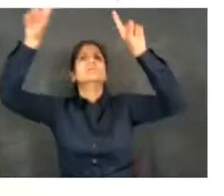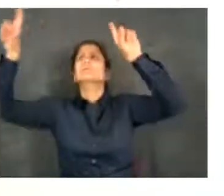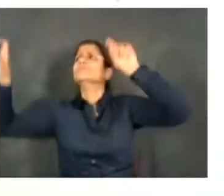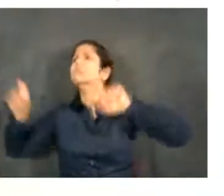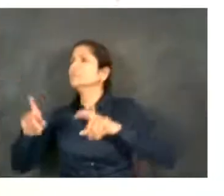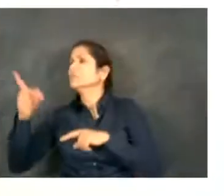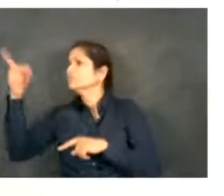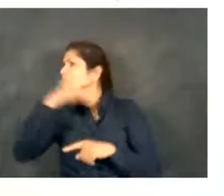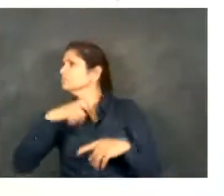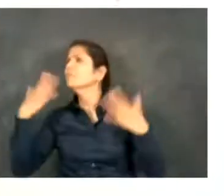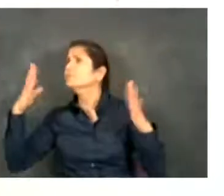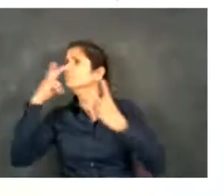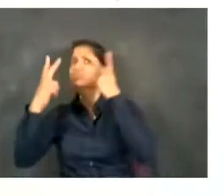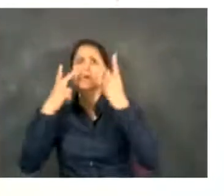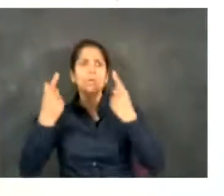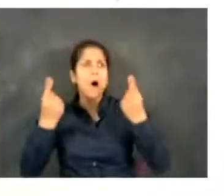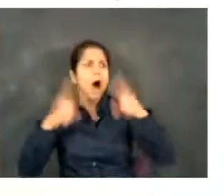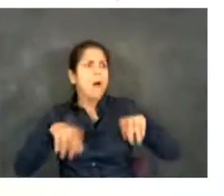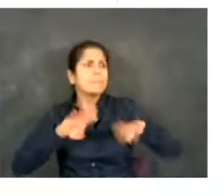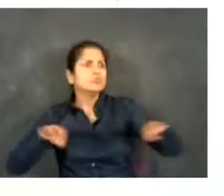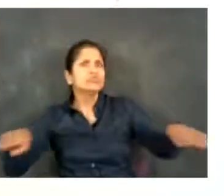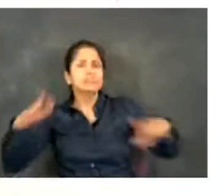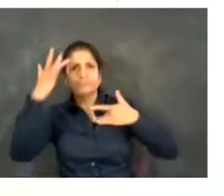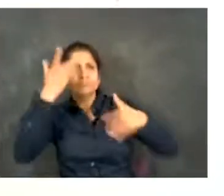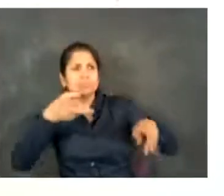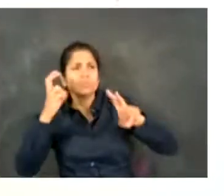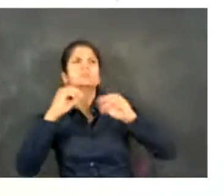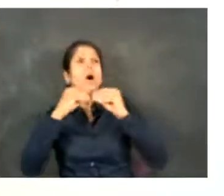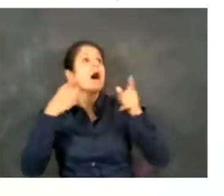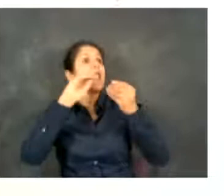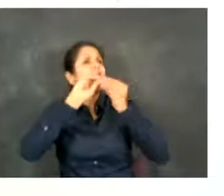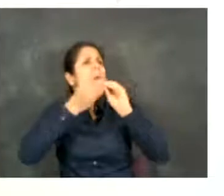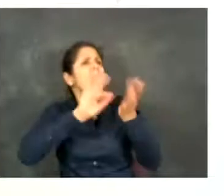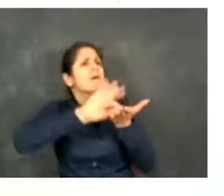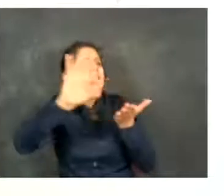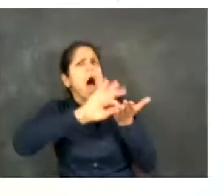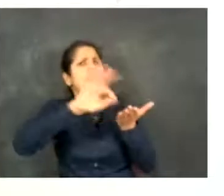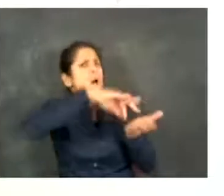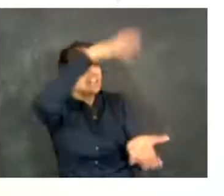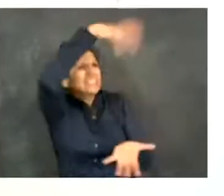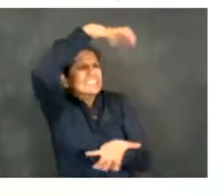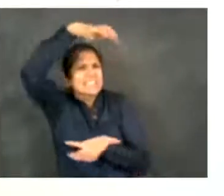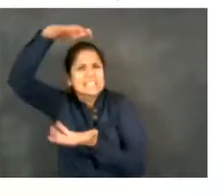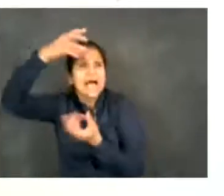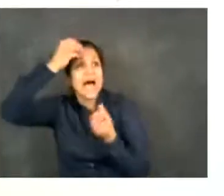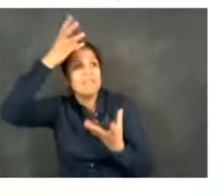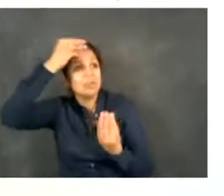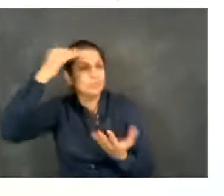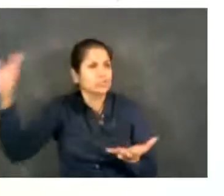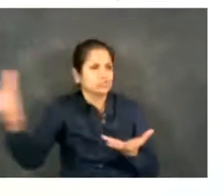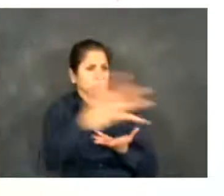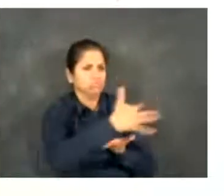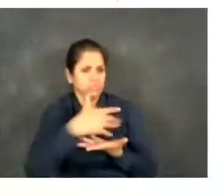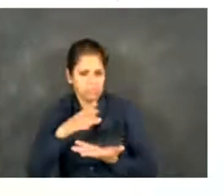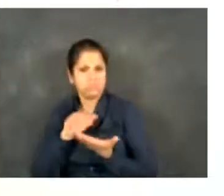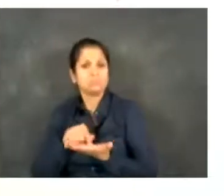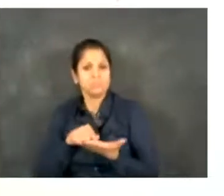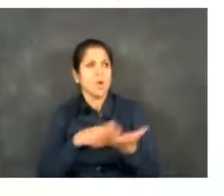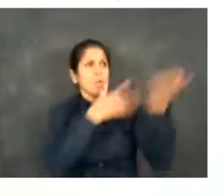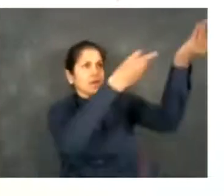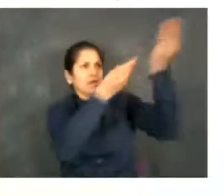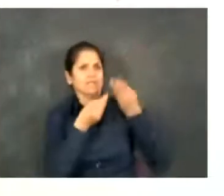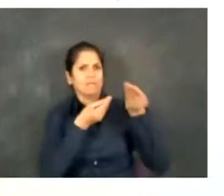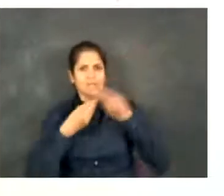compiling all of that information again to make sure that we put the best science to work here in New York City. So we are